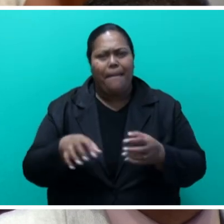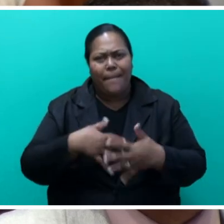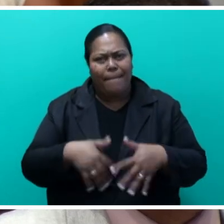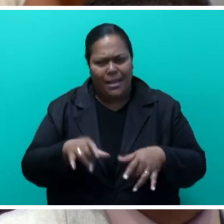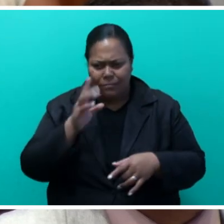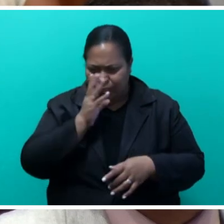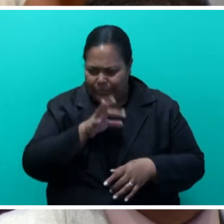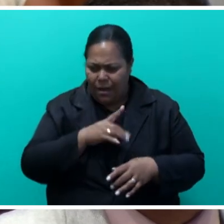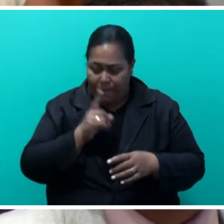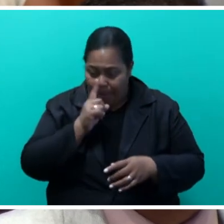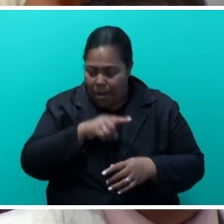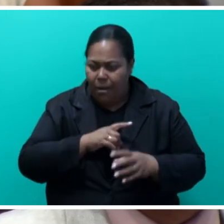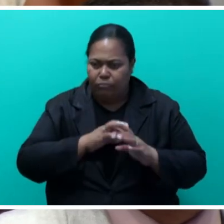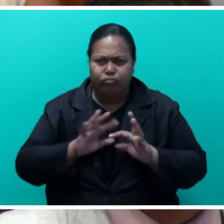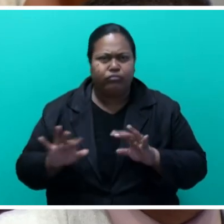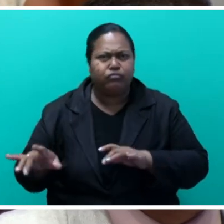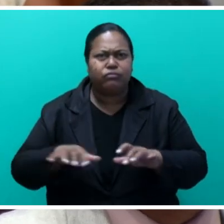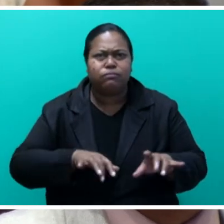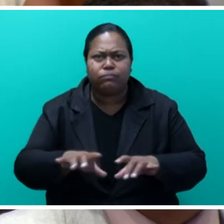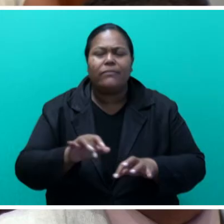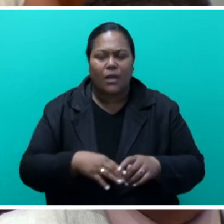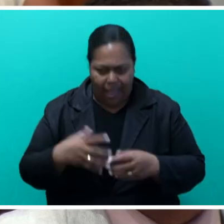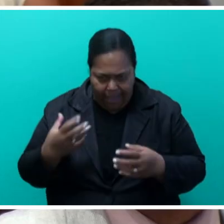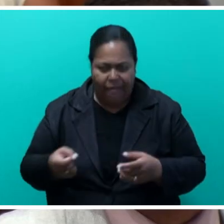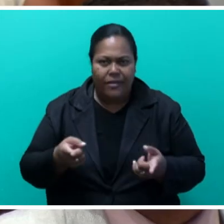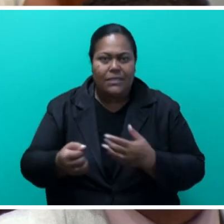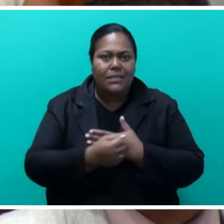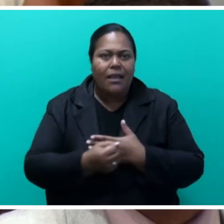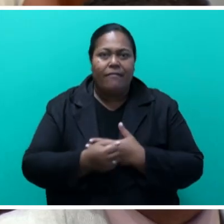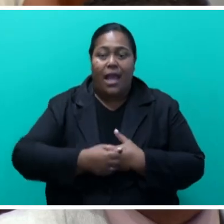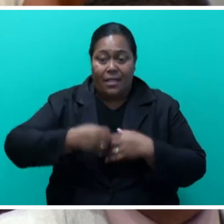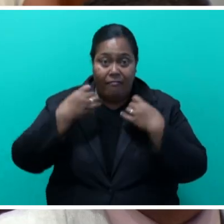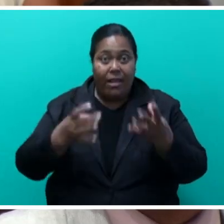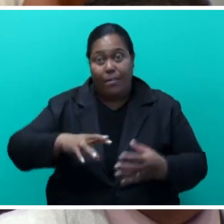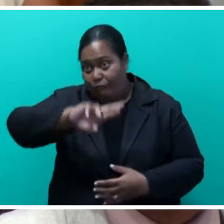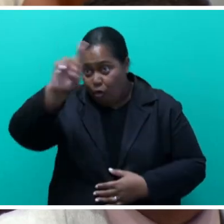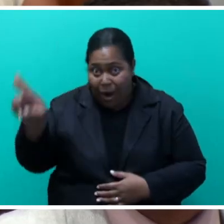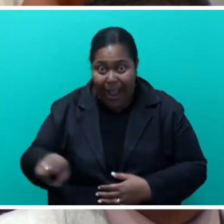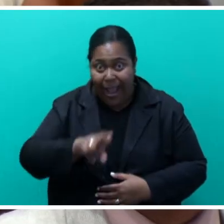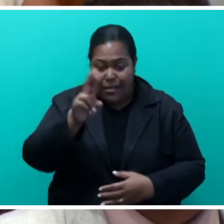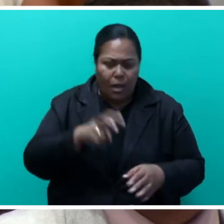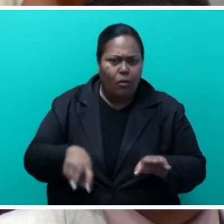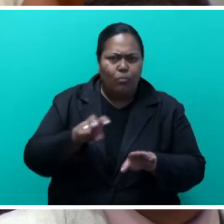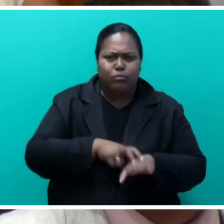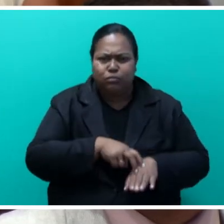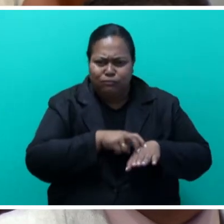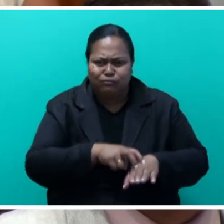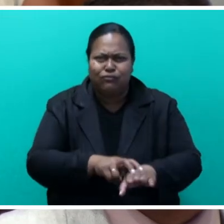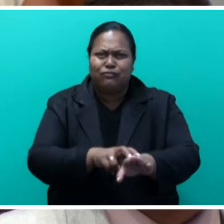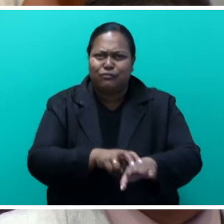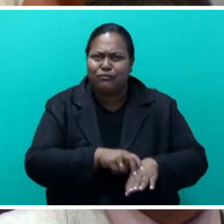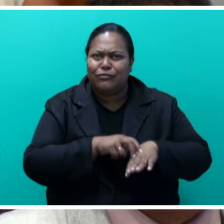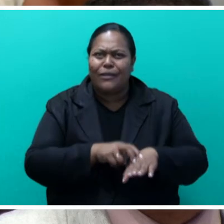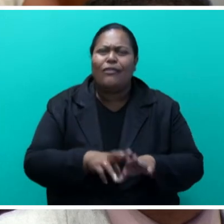also includes the review and evaluation of rides to be used, especially its structures and operation